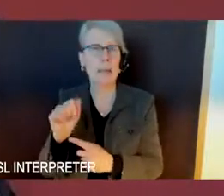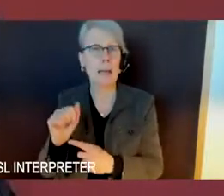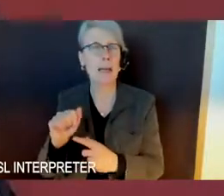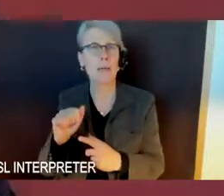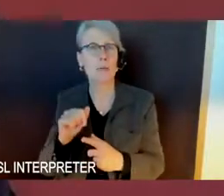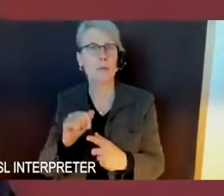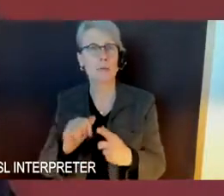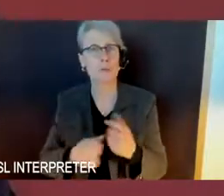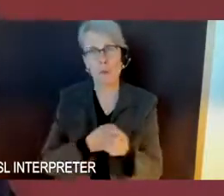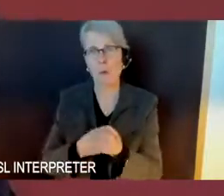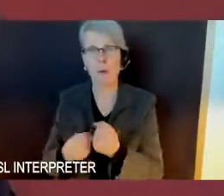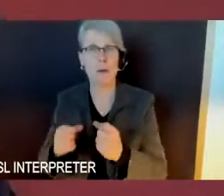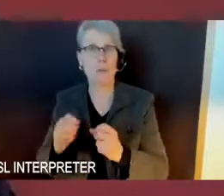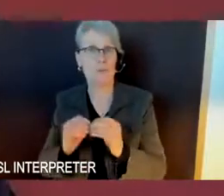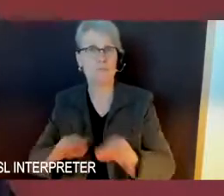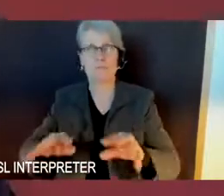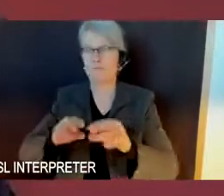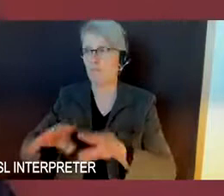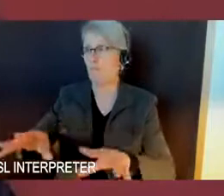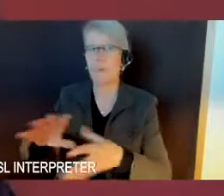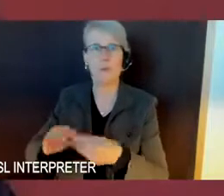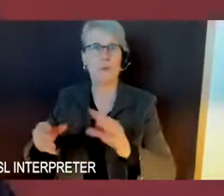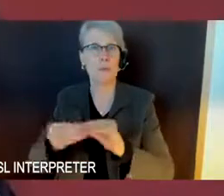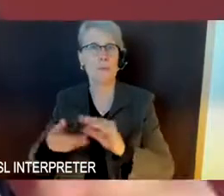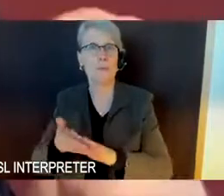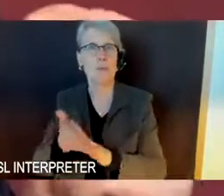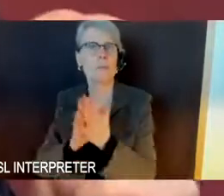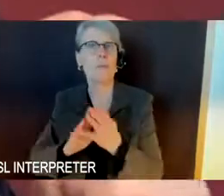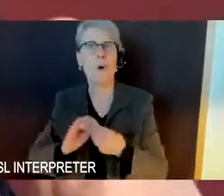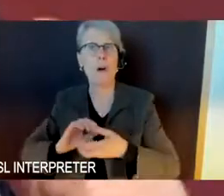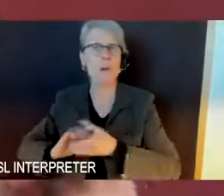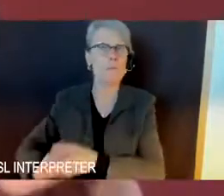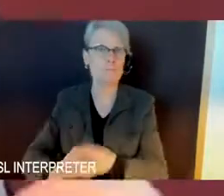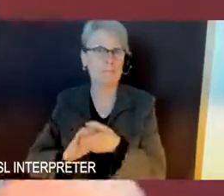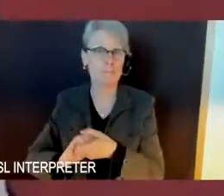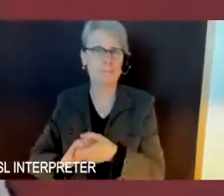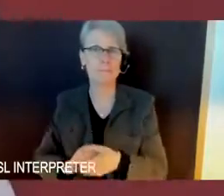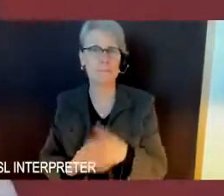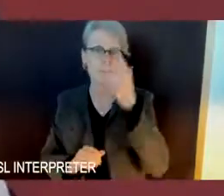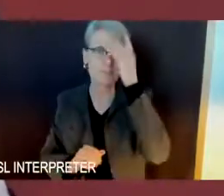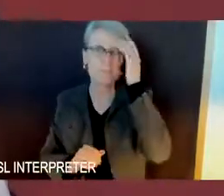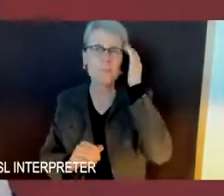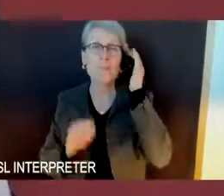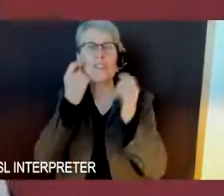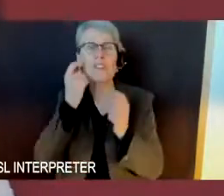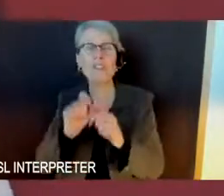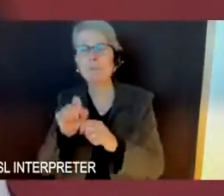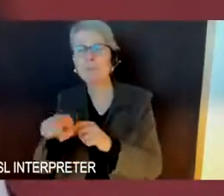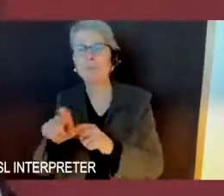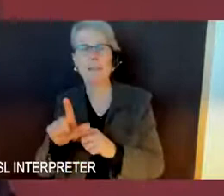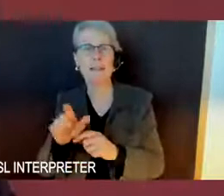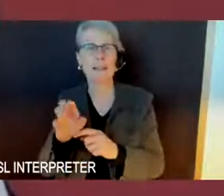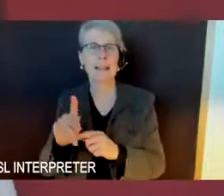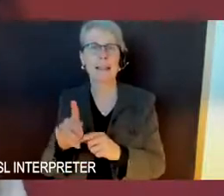social media to amplify each other's stories and bring ourselves to a sense of kind of unification. So I just sent